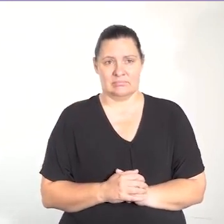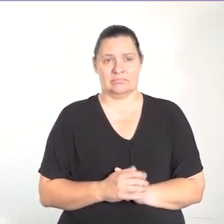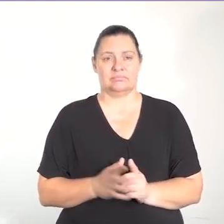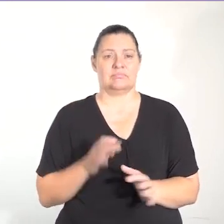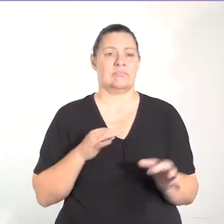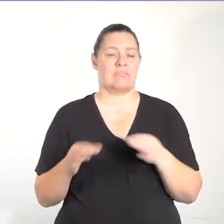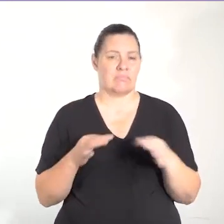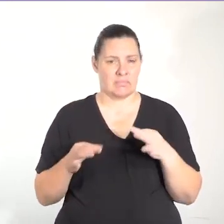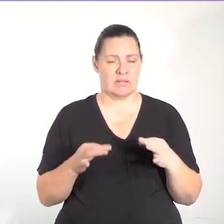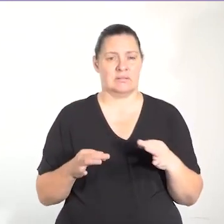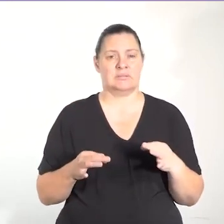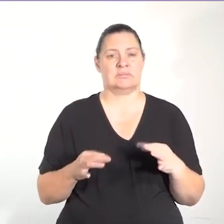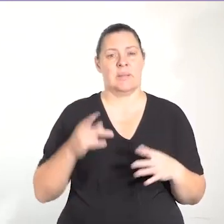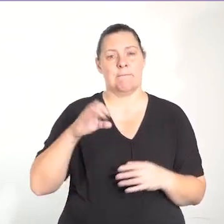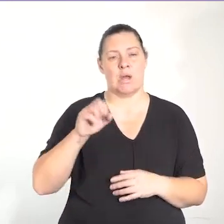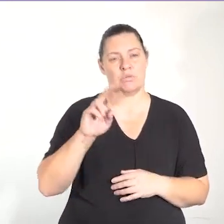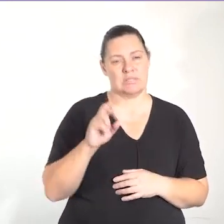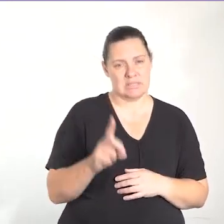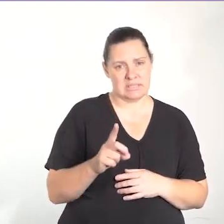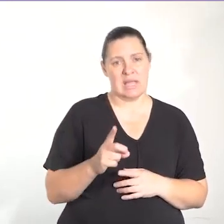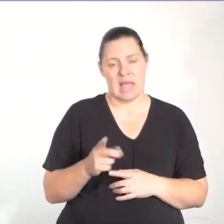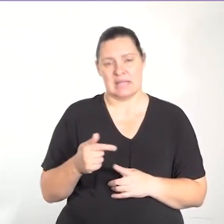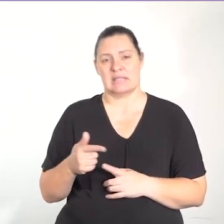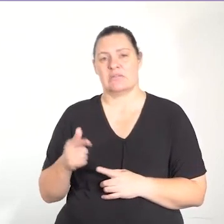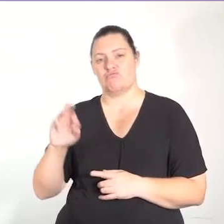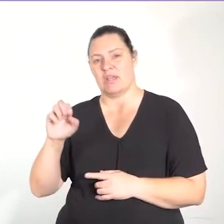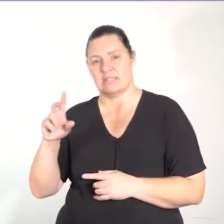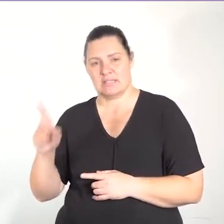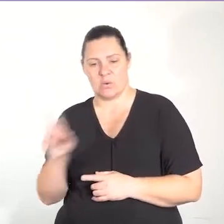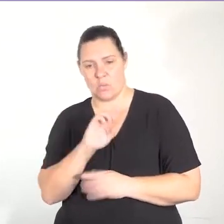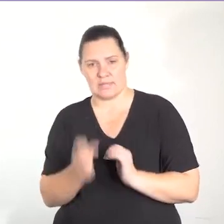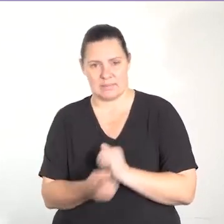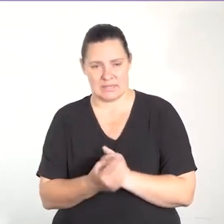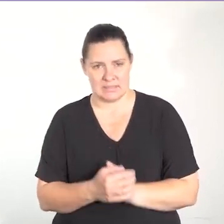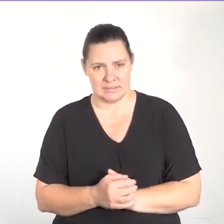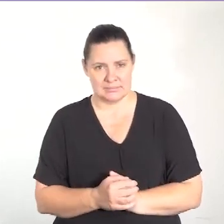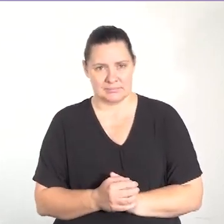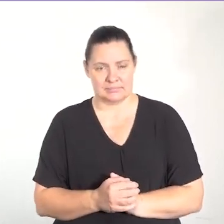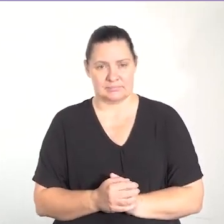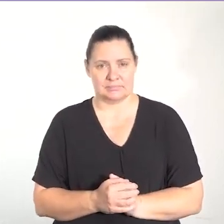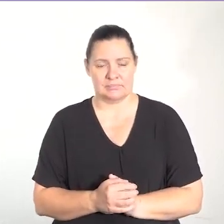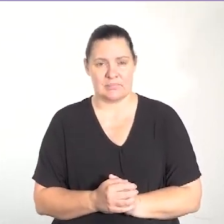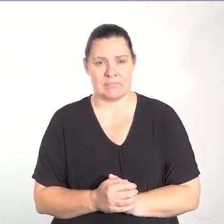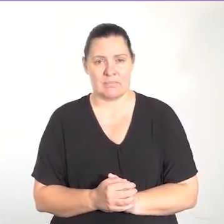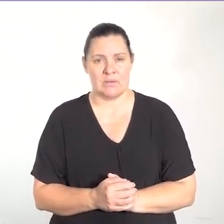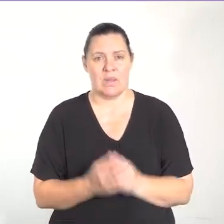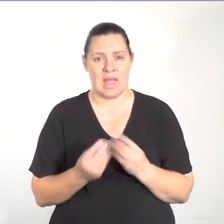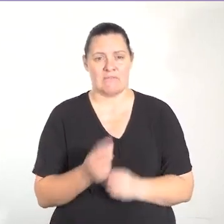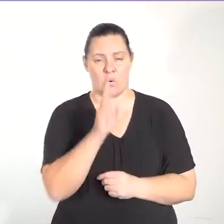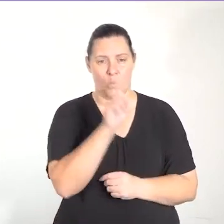Now, let us describe the proportion of pounds and rands. Let's look at what is happening here. So we